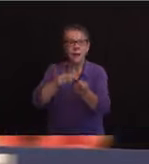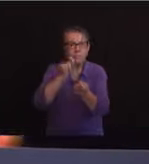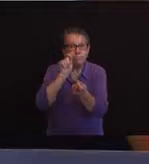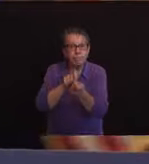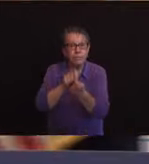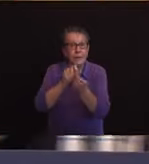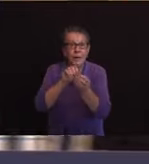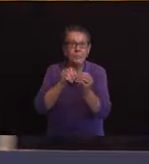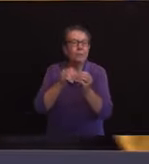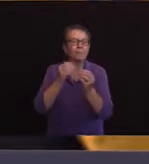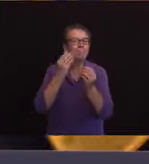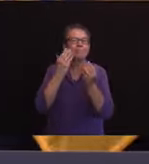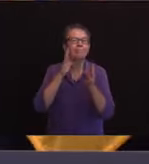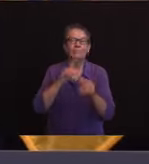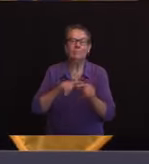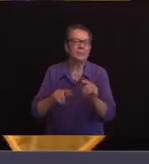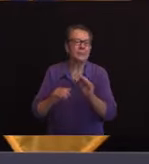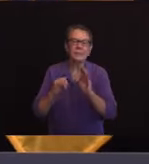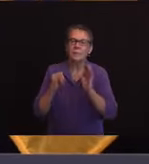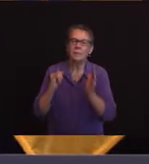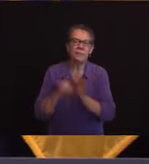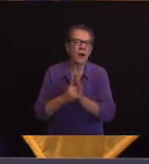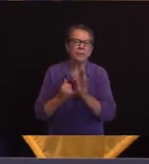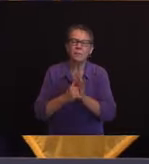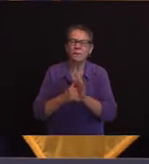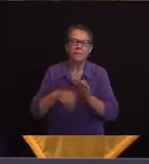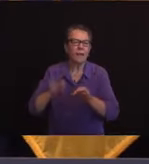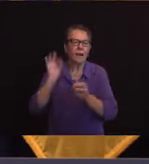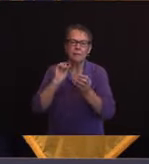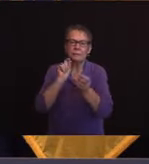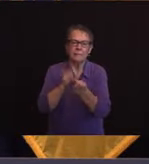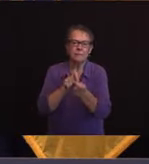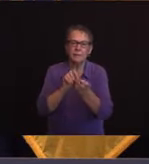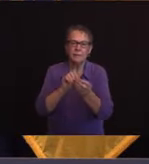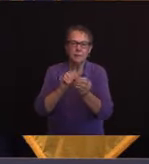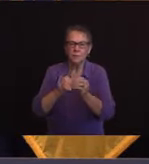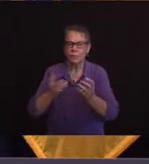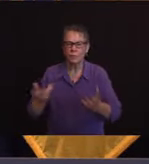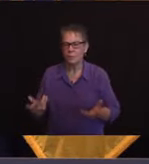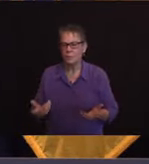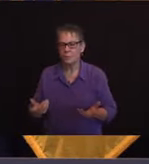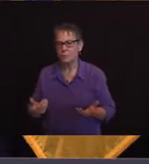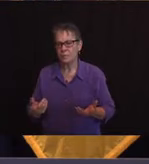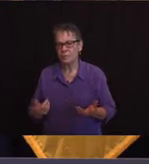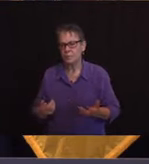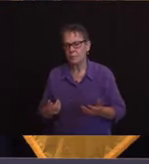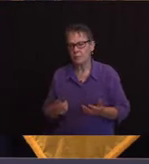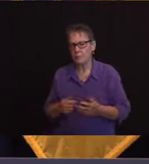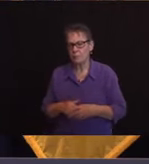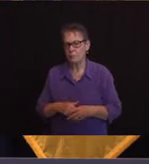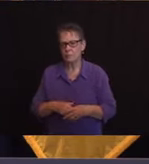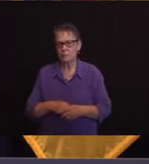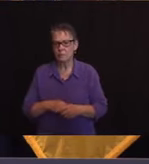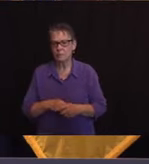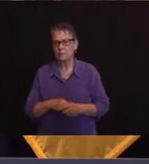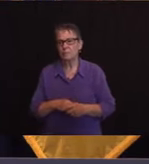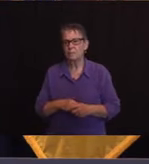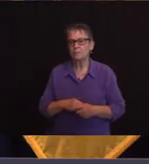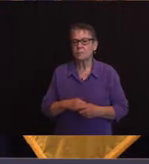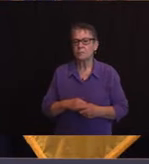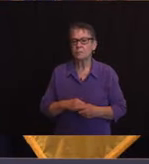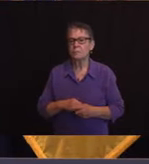the question that Colleen started with on counties, because we don't have enough random testing, you don't have the information that you would need to